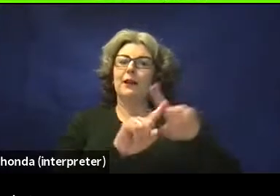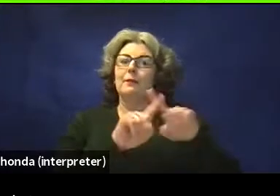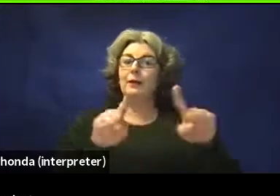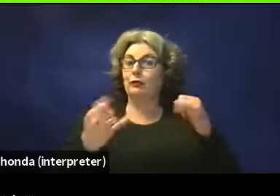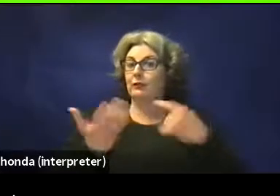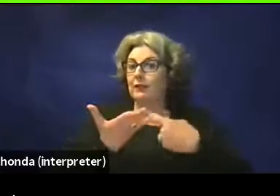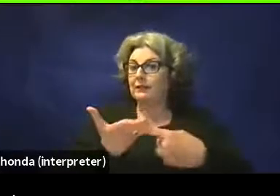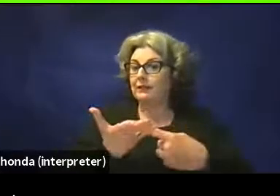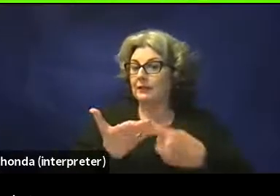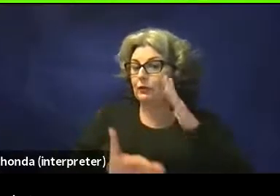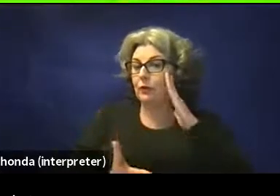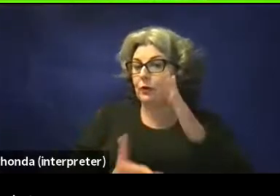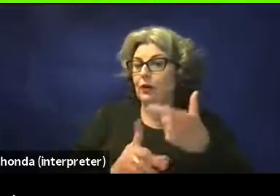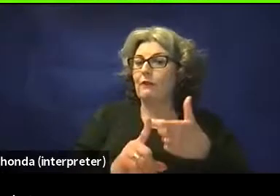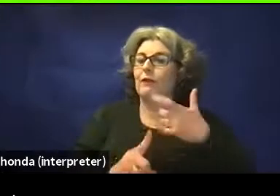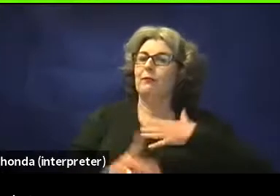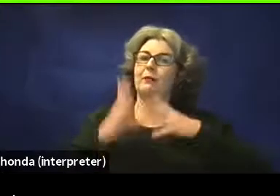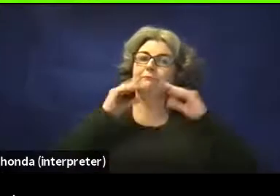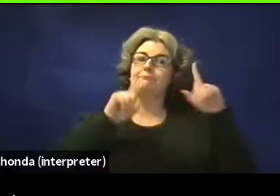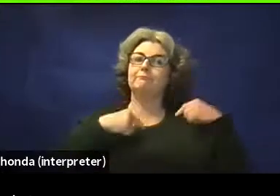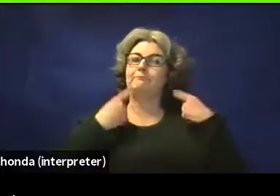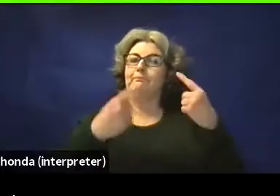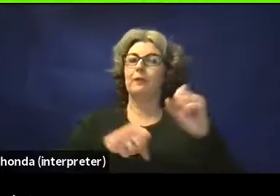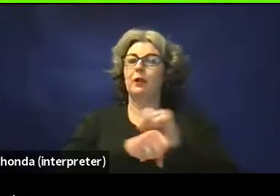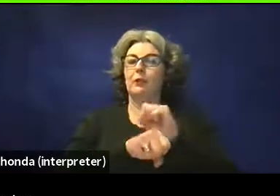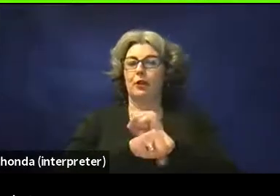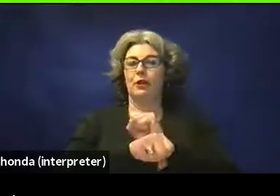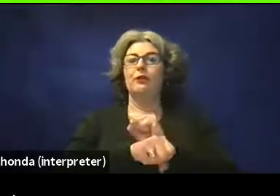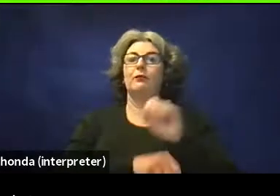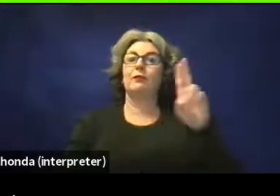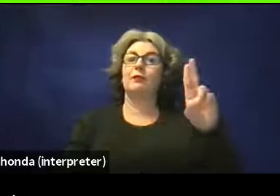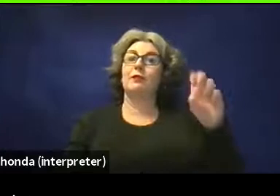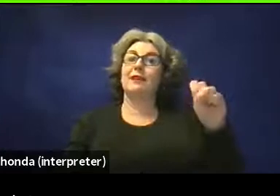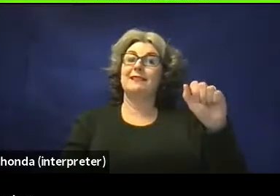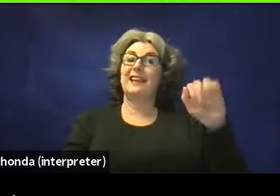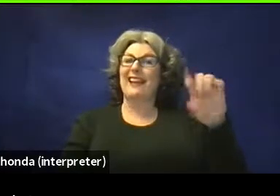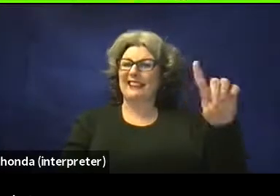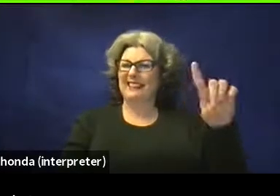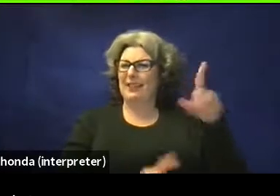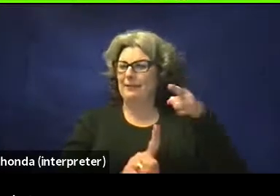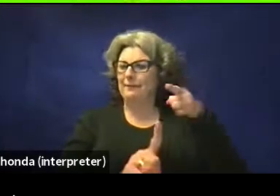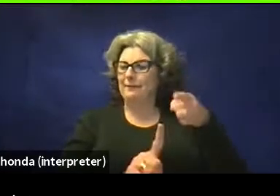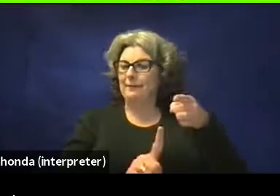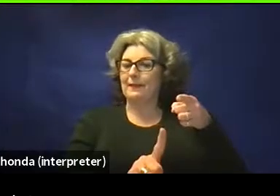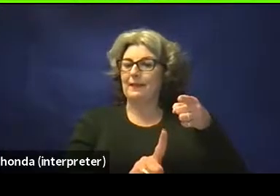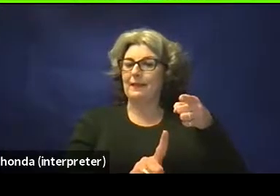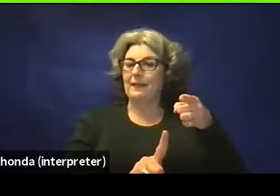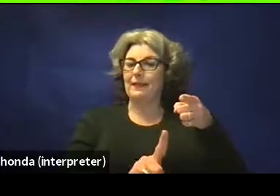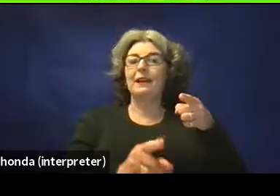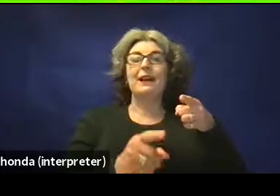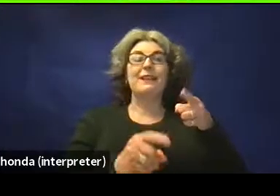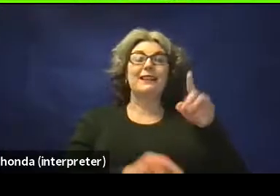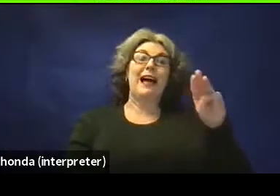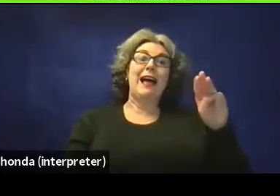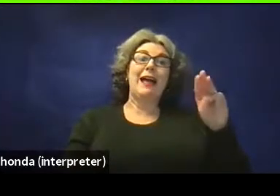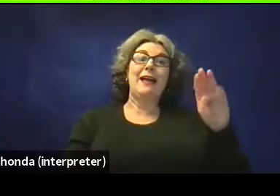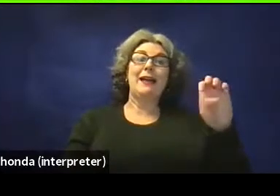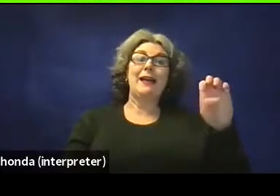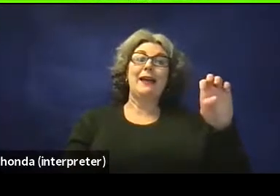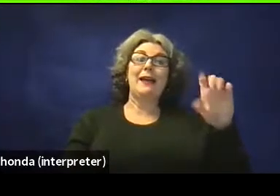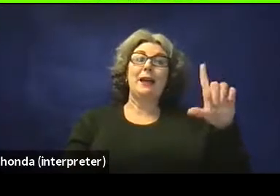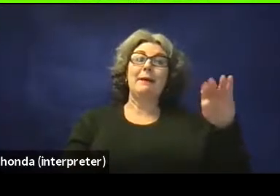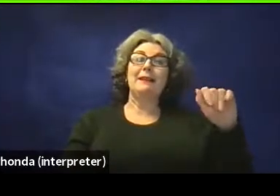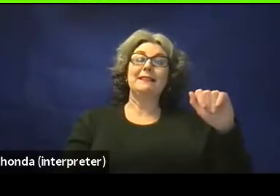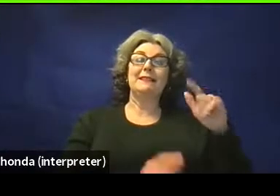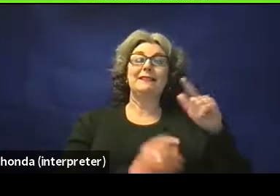talk about comes from my experience of working with USAID. And I kind of like going after Melissa because she set kind